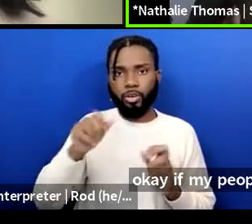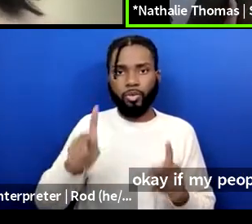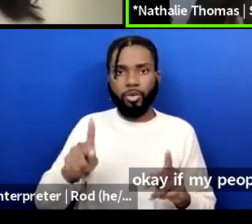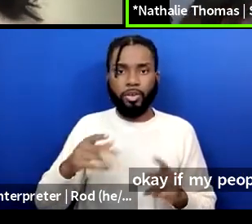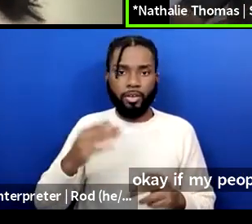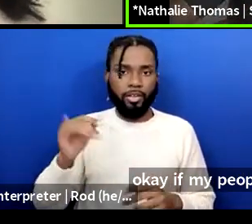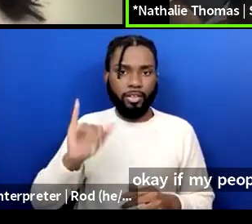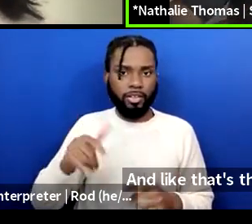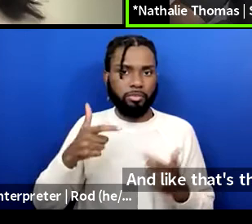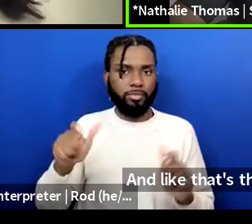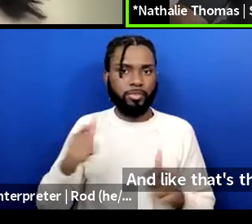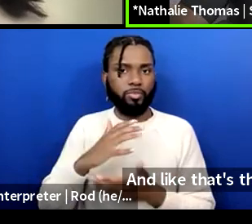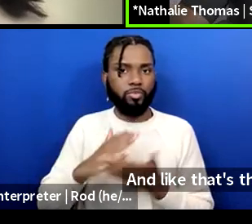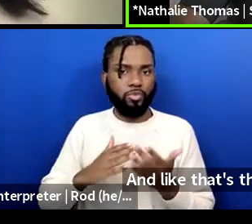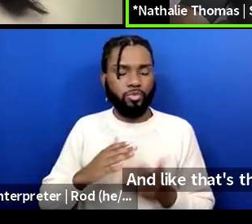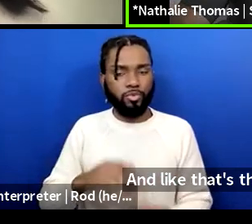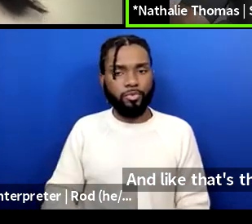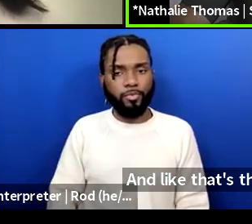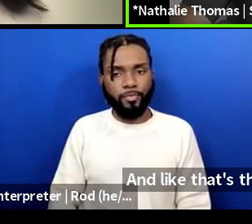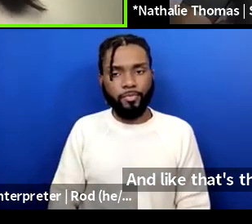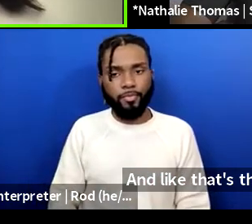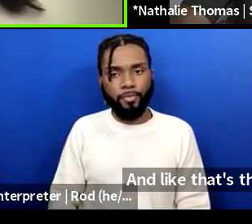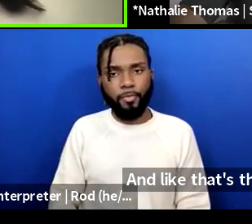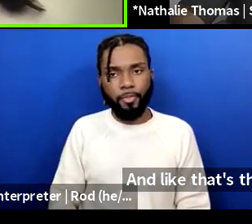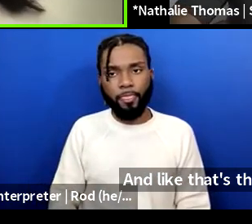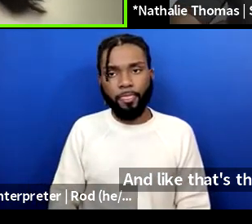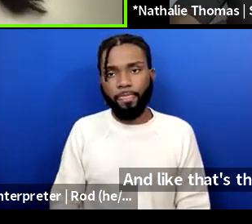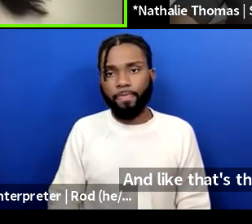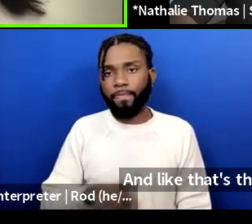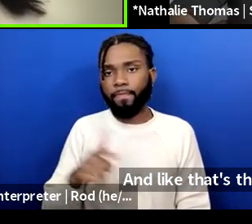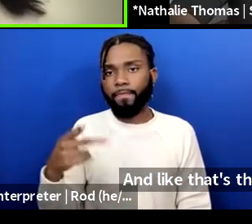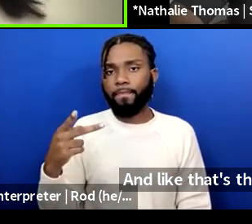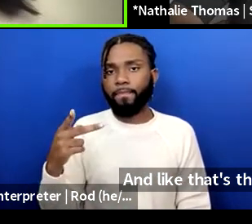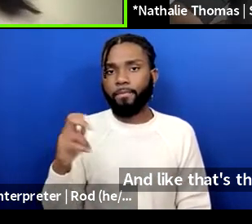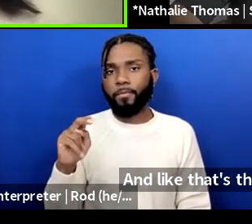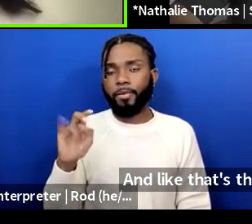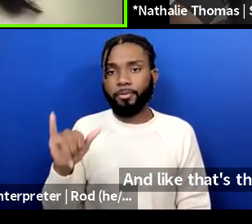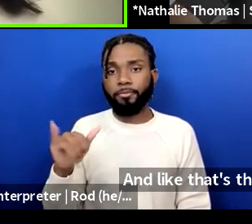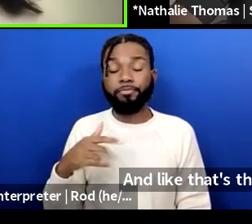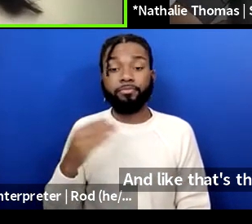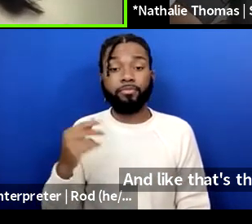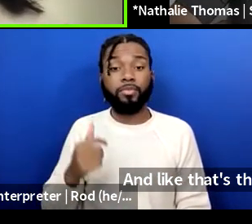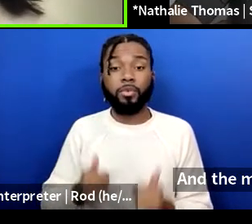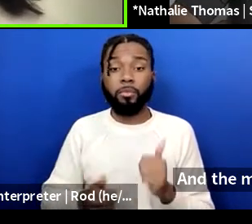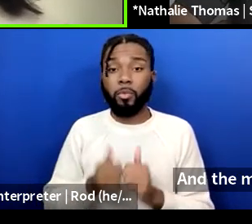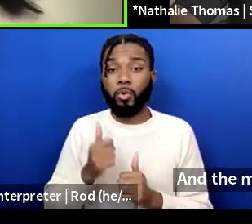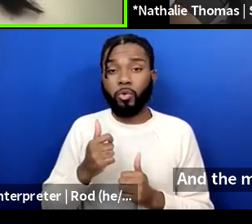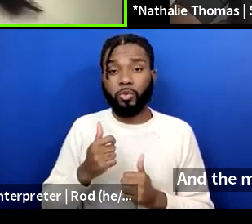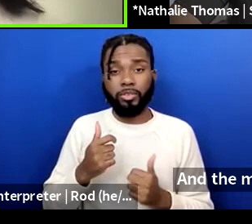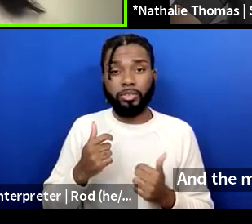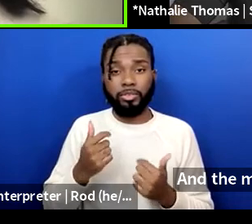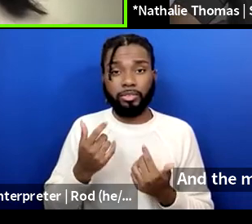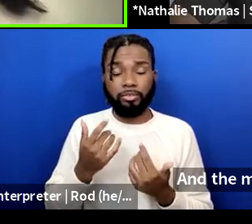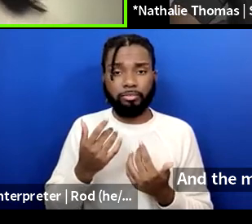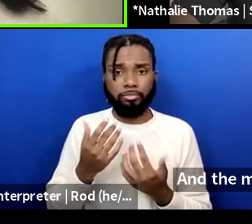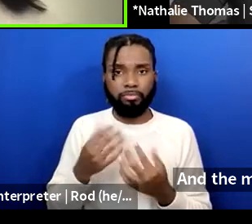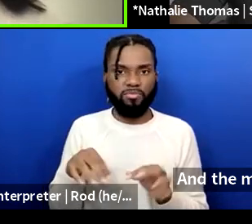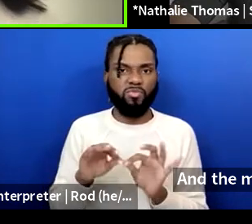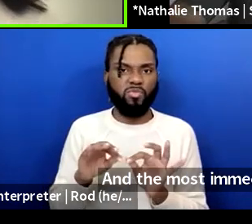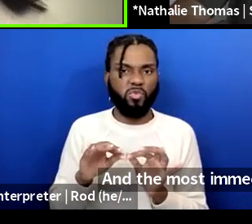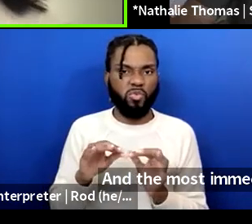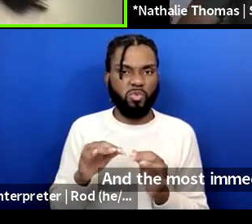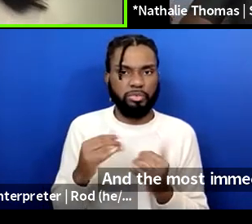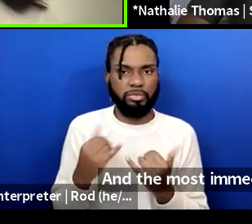a huge part of it. And the most immediate thing for me right now